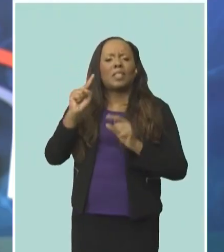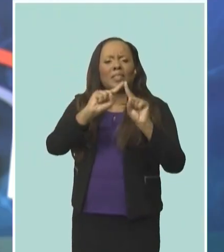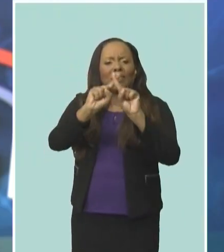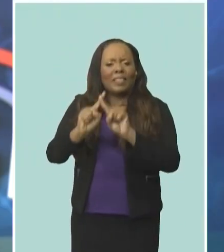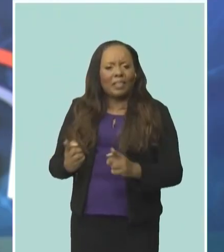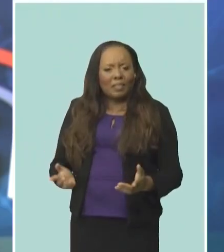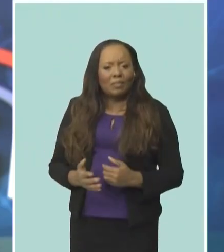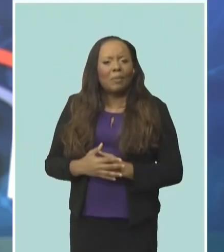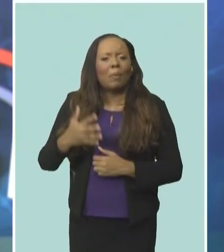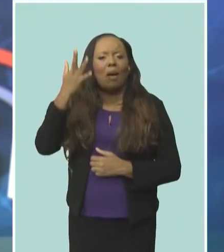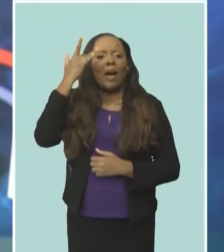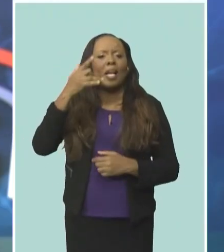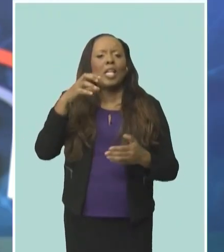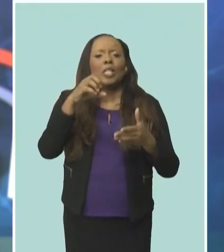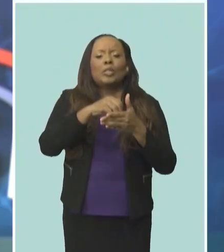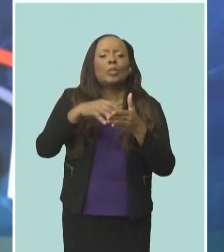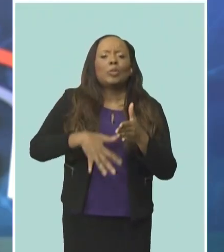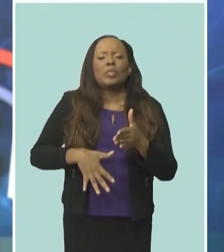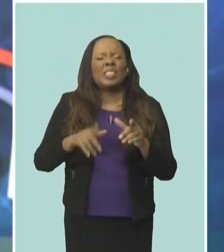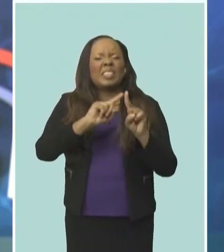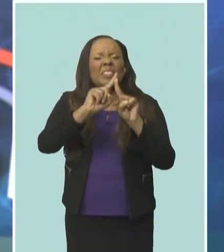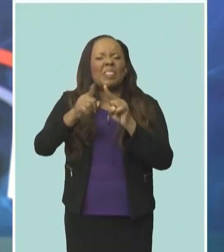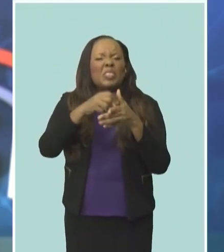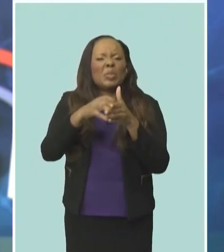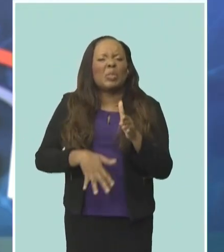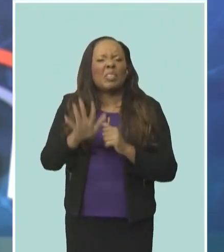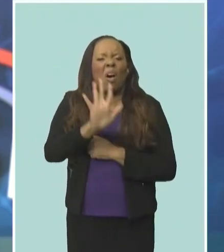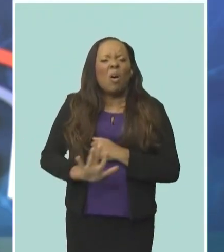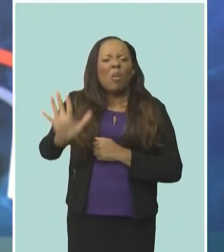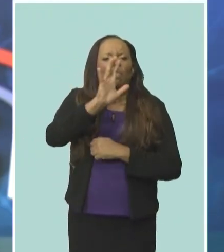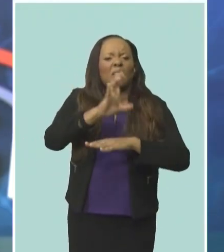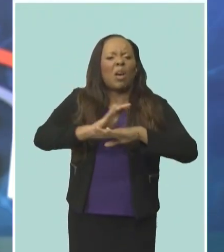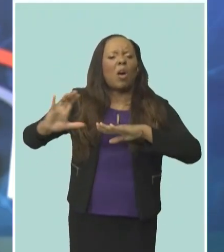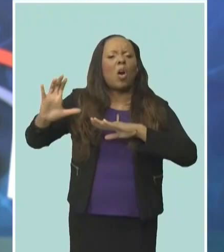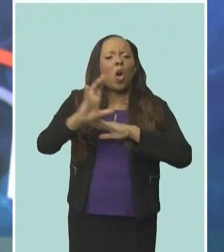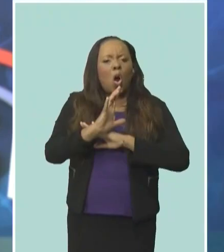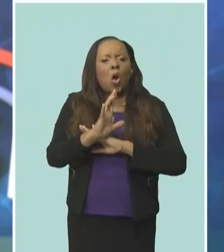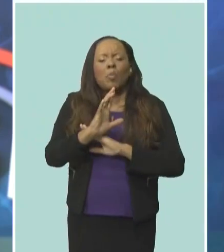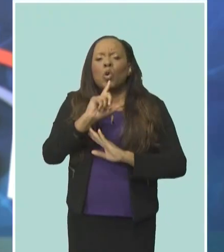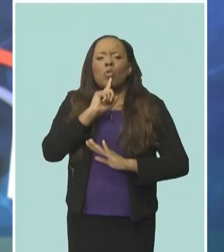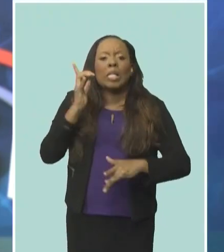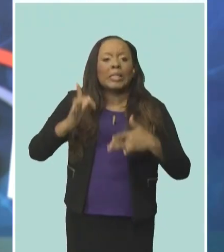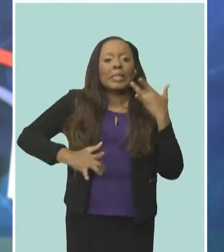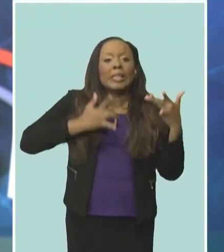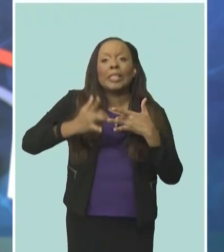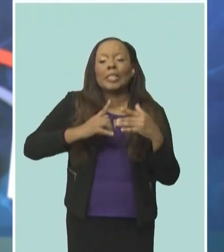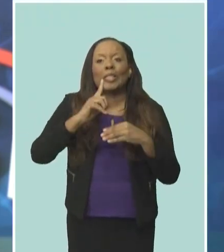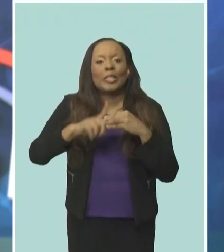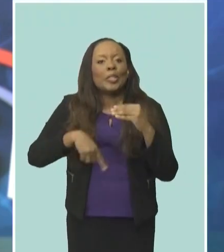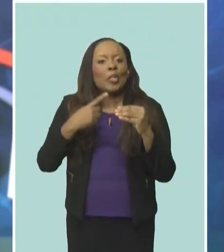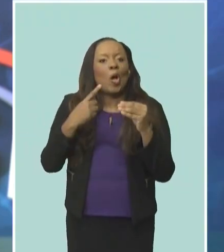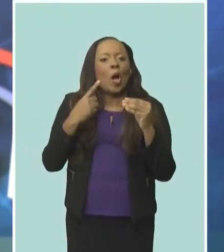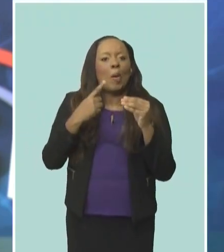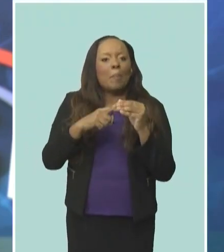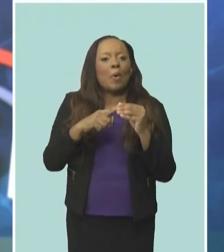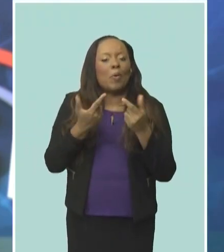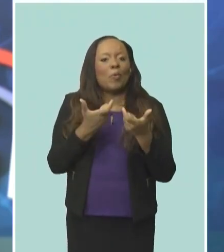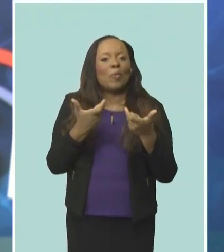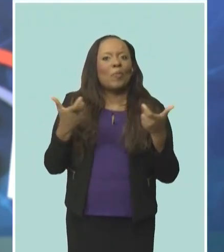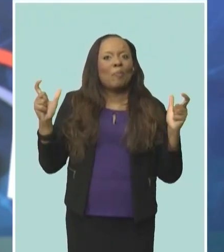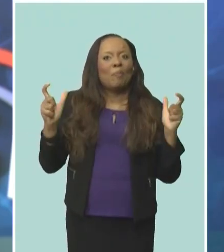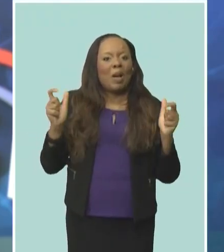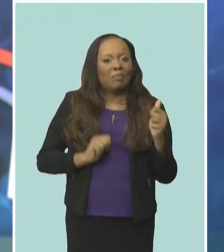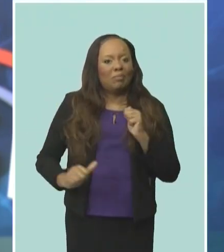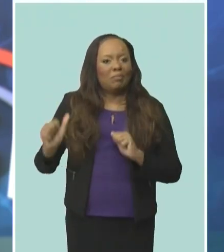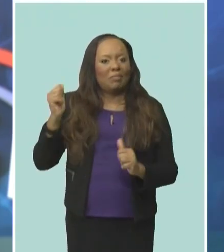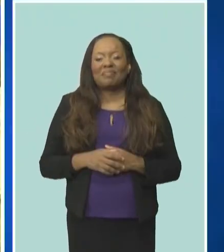African production in Barbados, the Festival of Arts continues to excite and entertain. From the Grand Market, Tisha Hines brings us